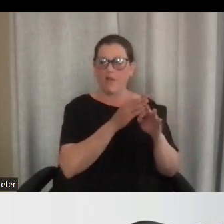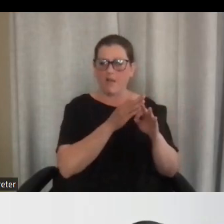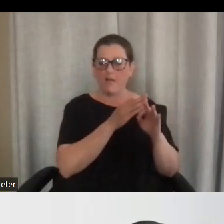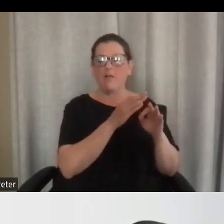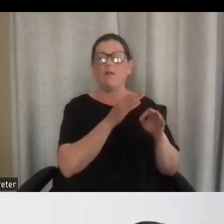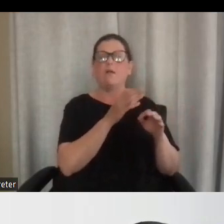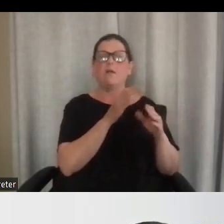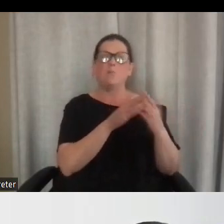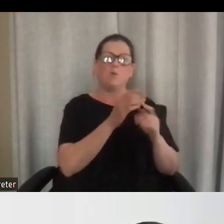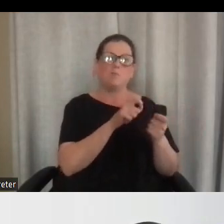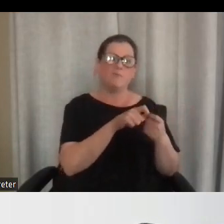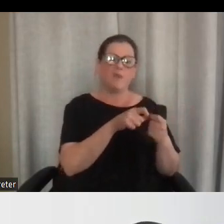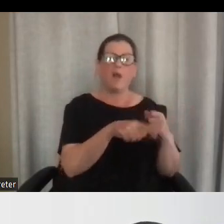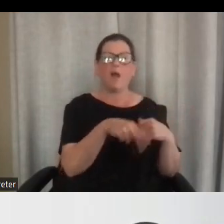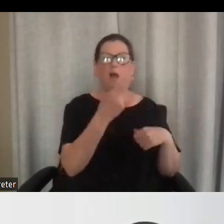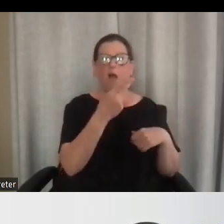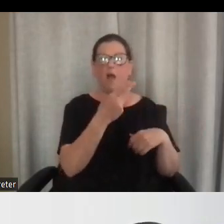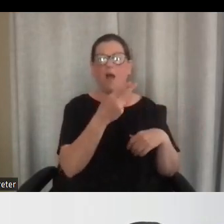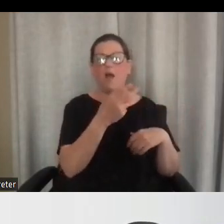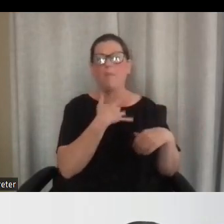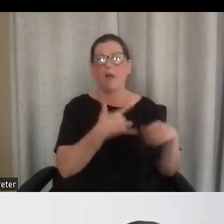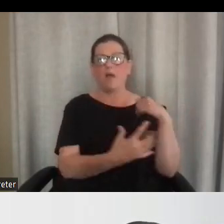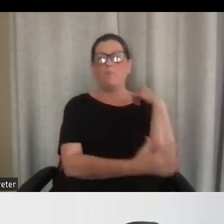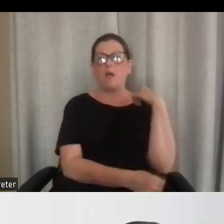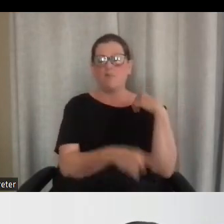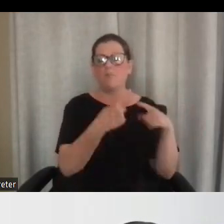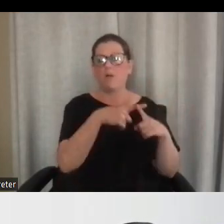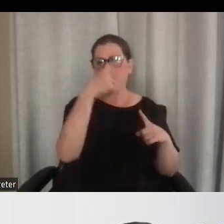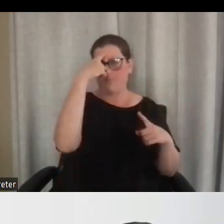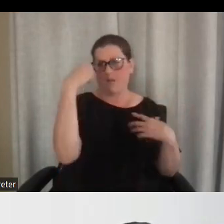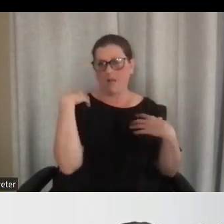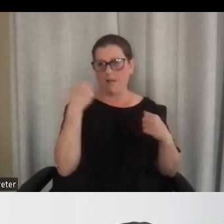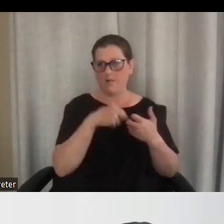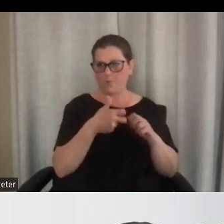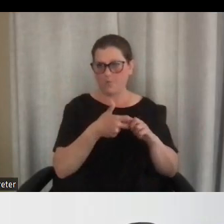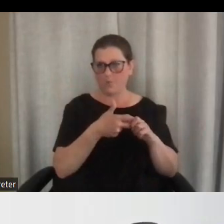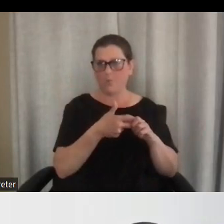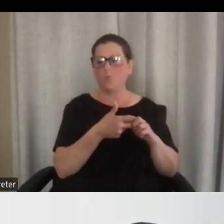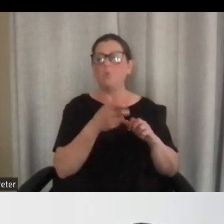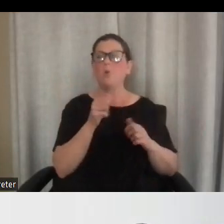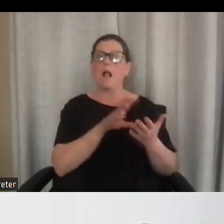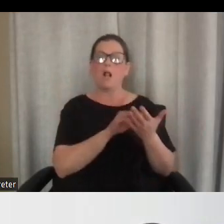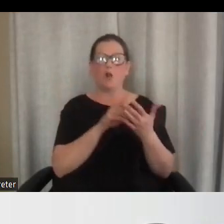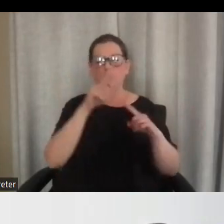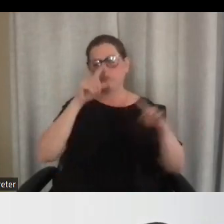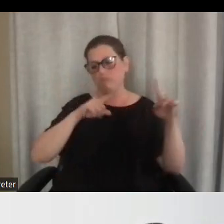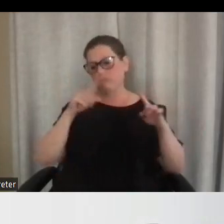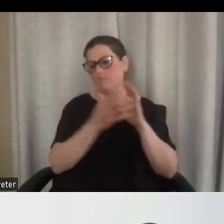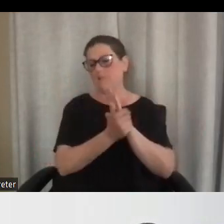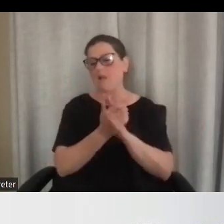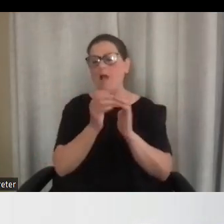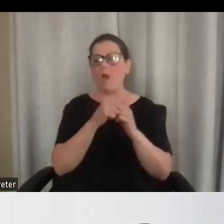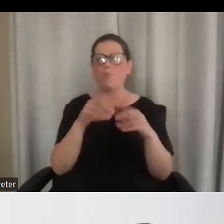with high rates of poverty and mental health conditions, are able to learn a wide range of skills about how to support